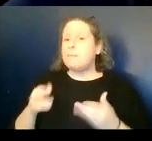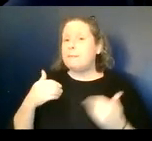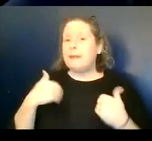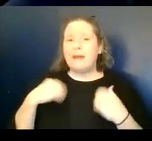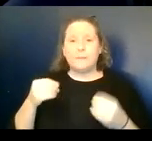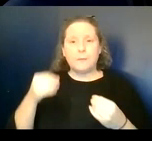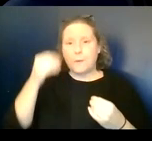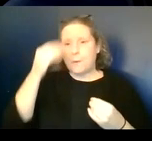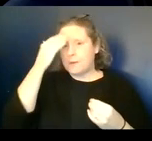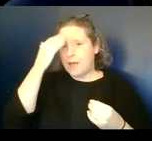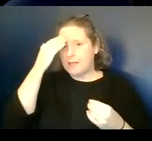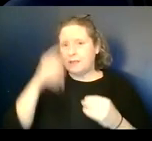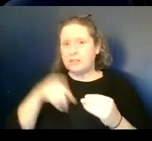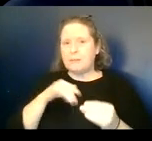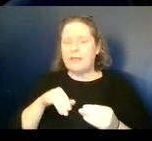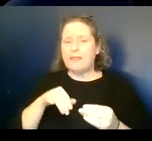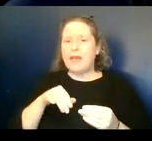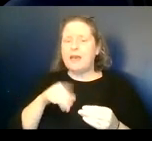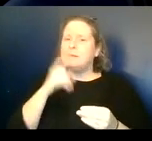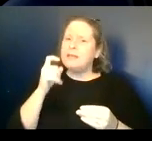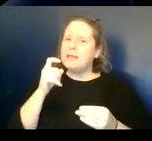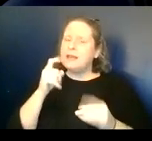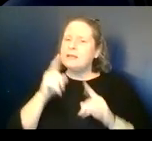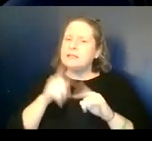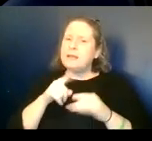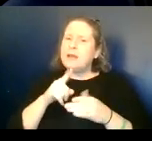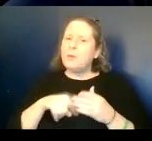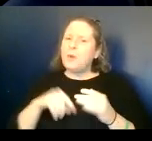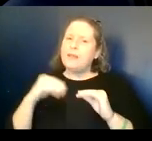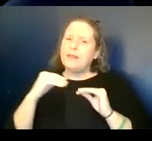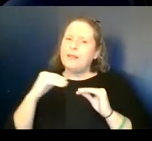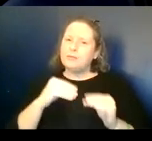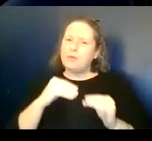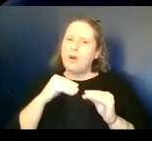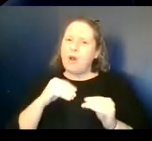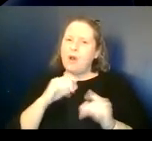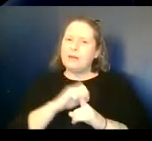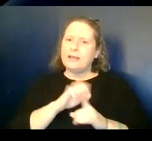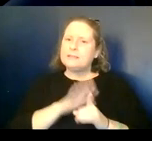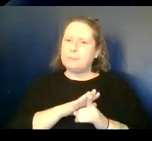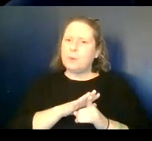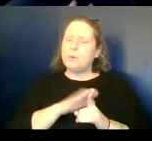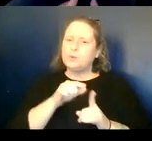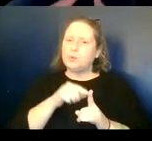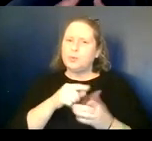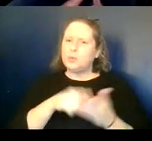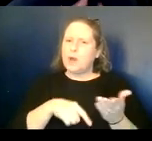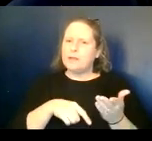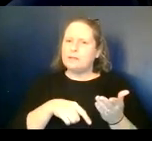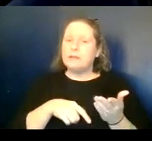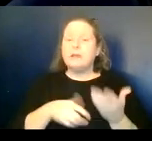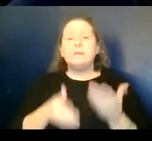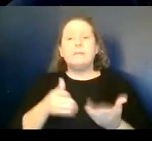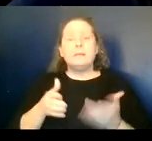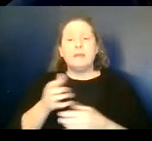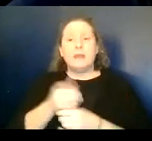really comes from the knowledge that they're exposed to. They may receive information